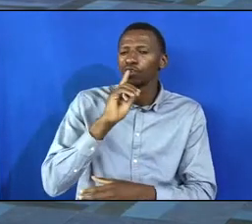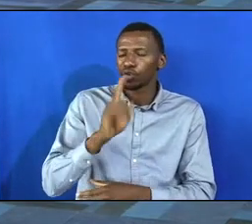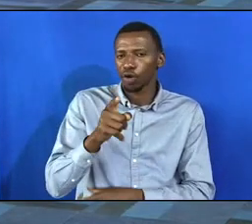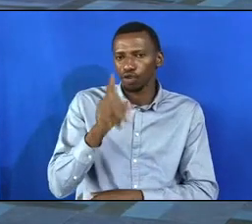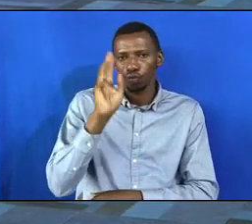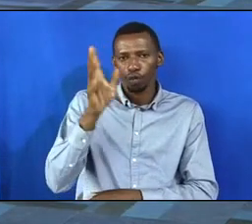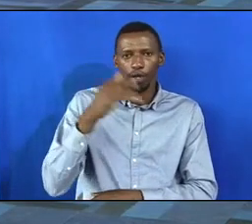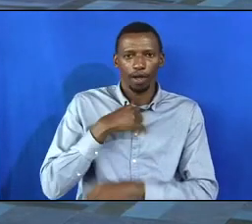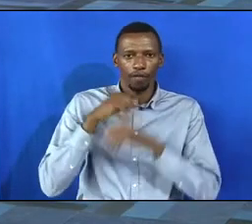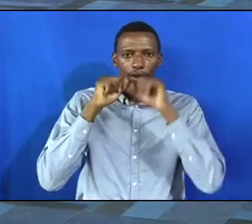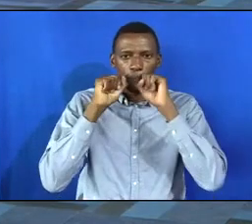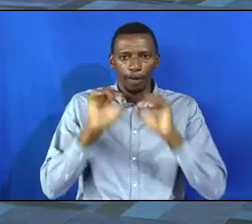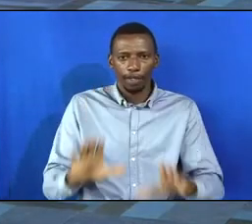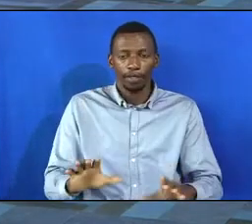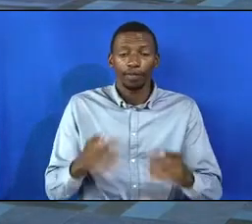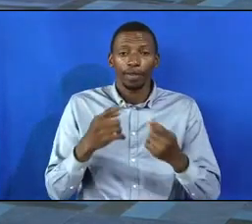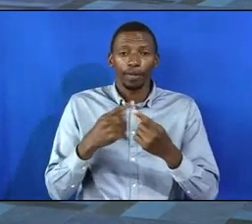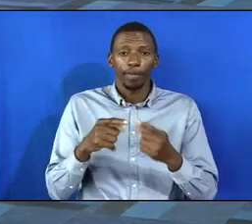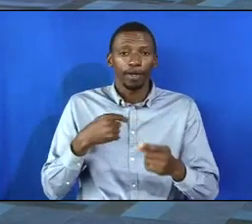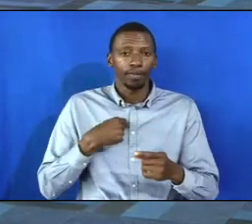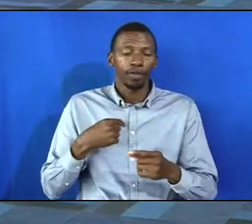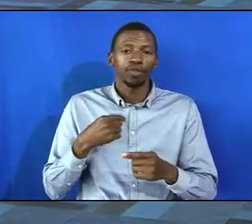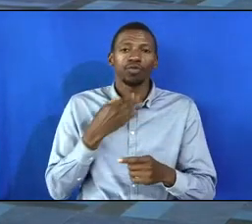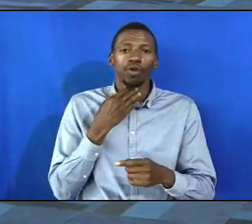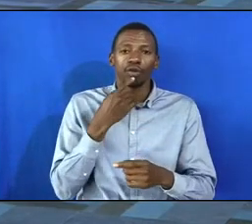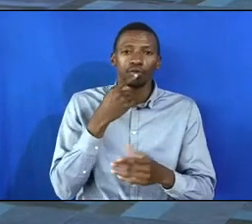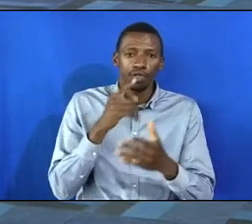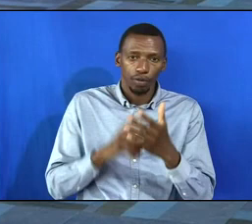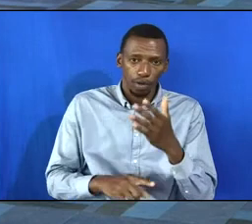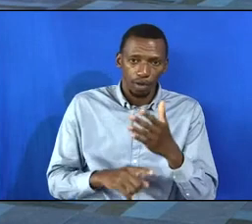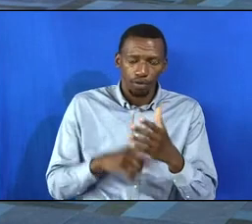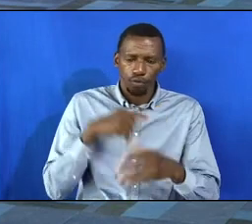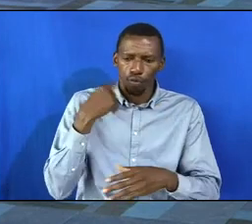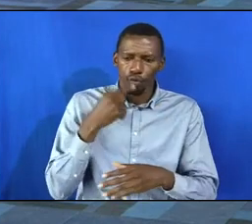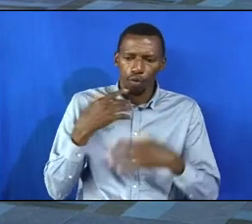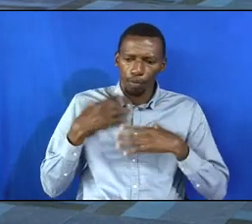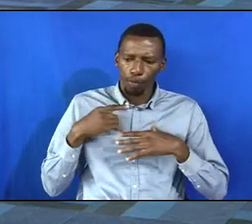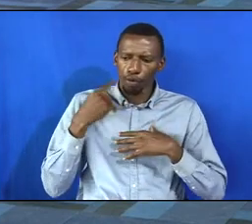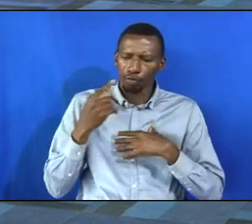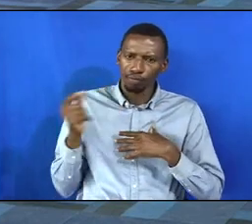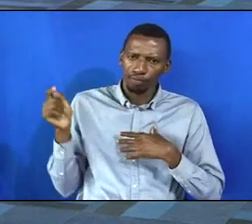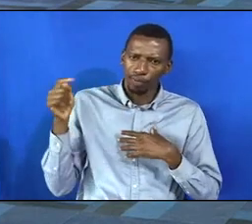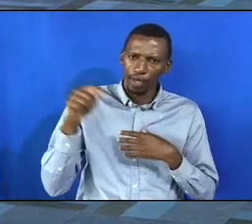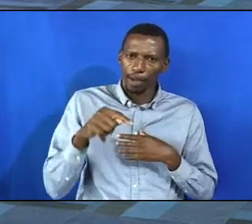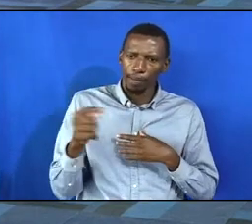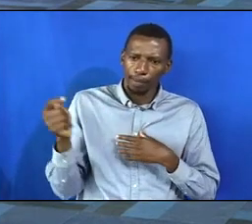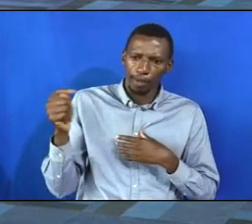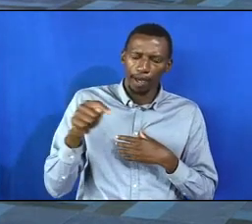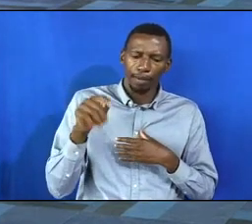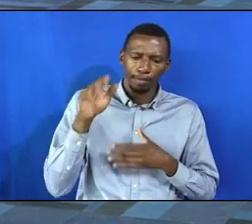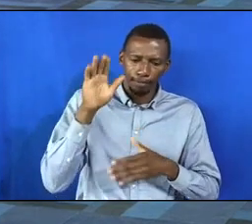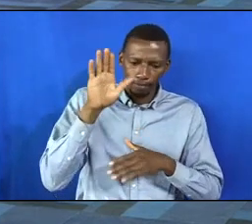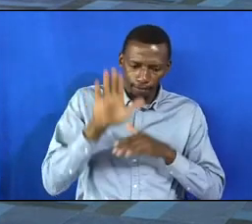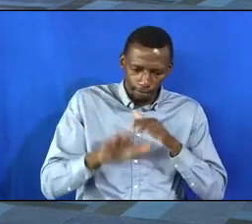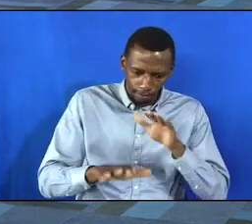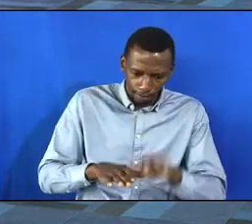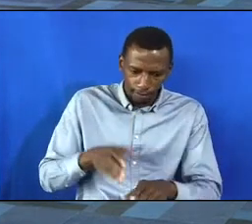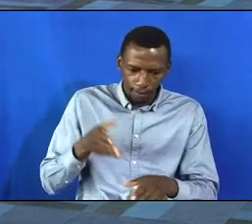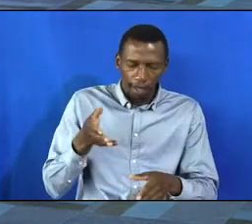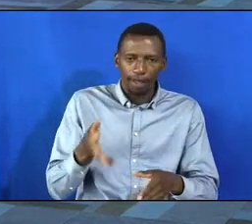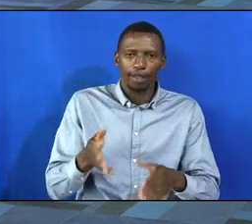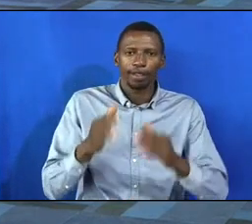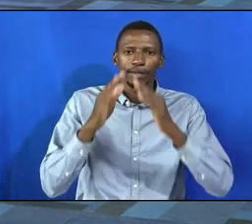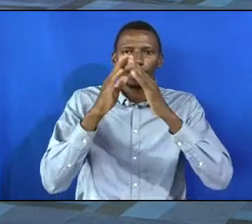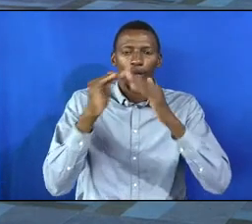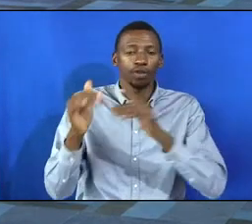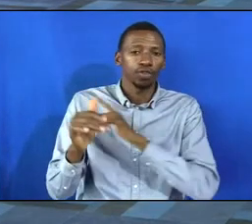But I will also say this. Those who trace their steps to this house of the Lord, the Bible says, mine house shall